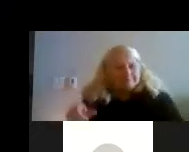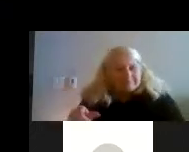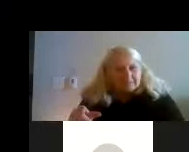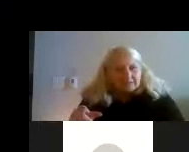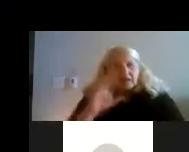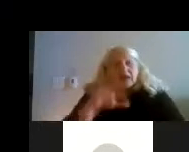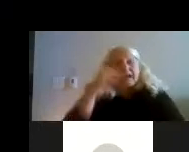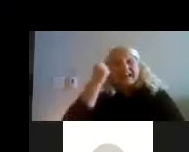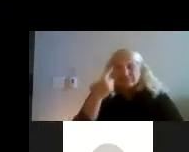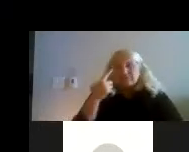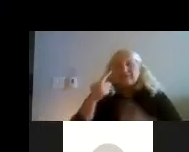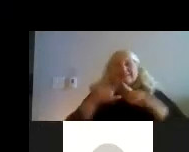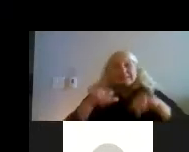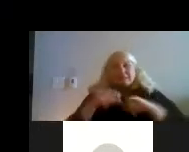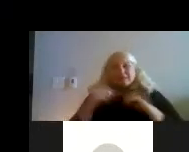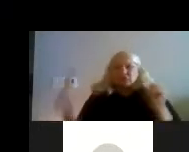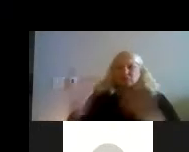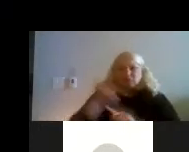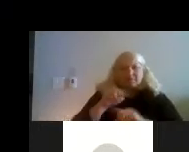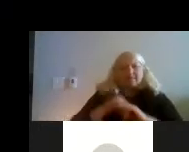on inequities.